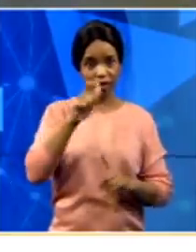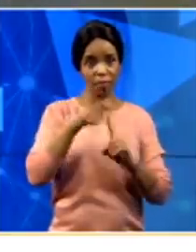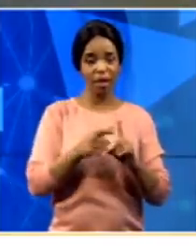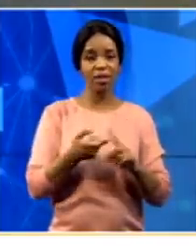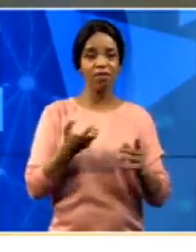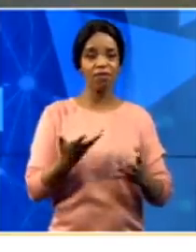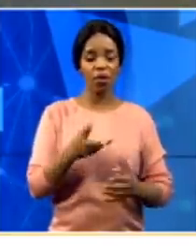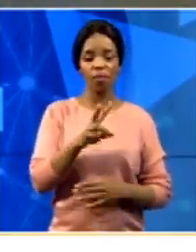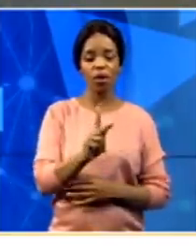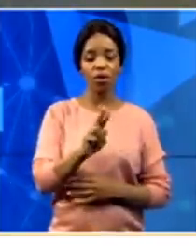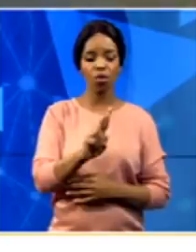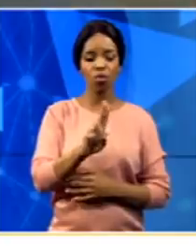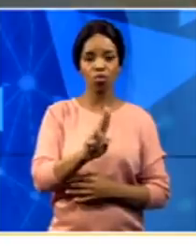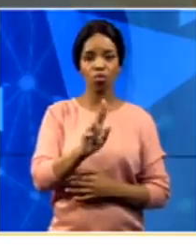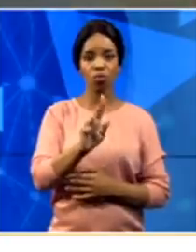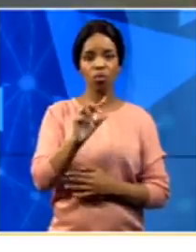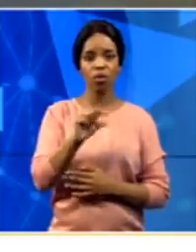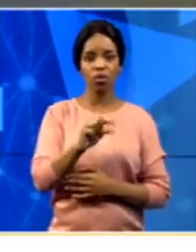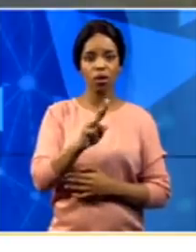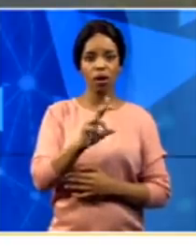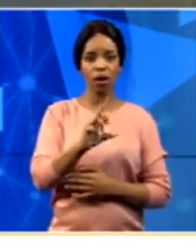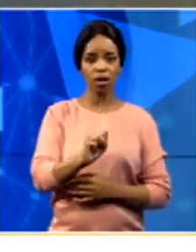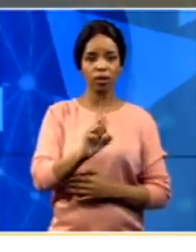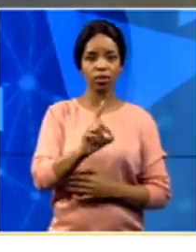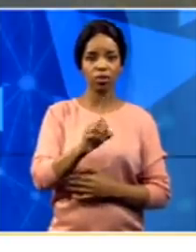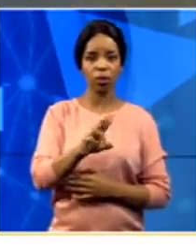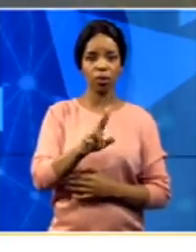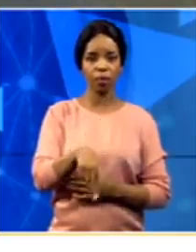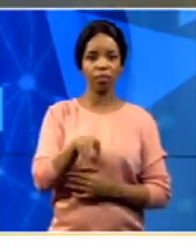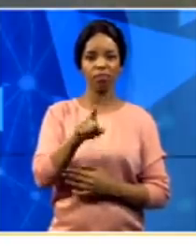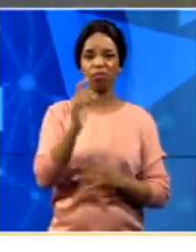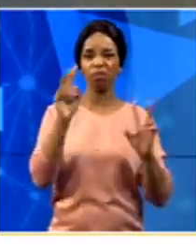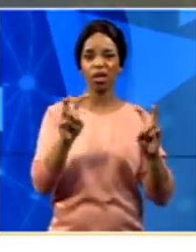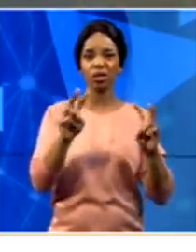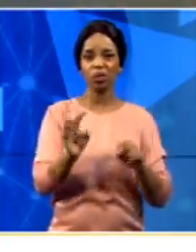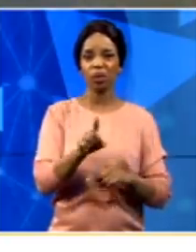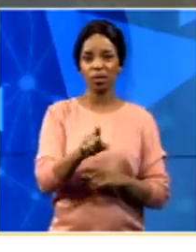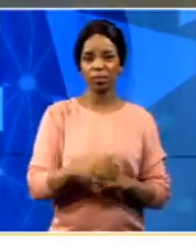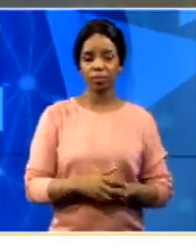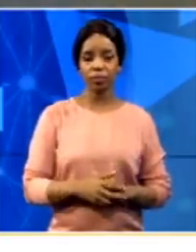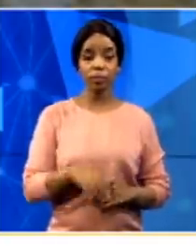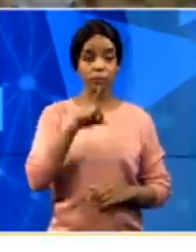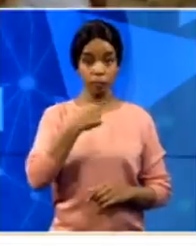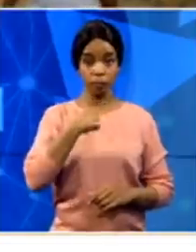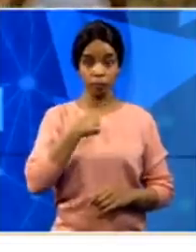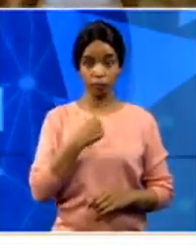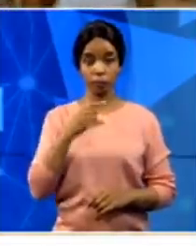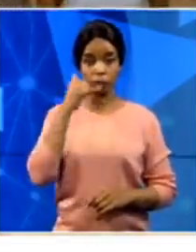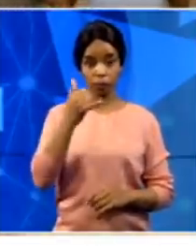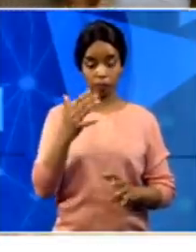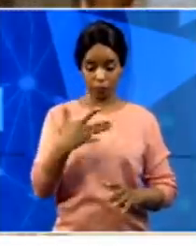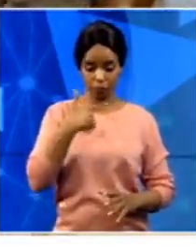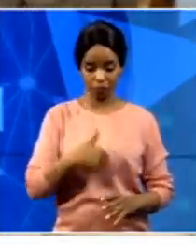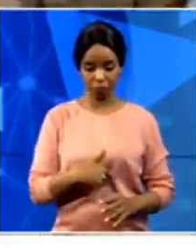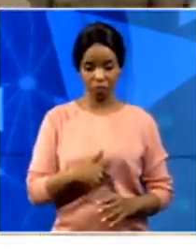Krugersdorp. Renee, what is your question? What is your issue? My issue is before the lockdown, my boss he put the